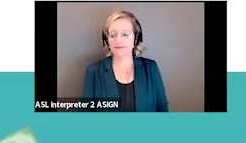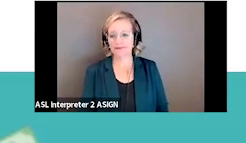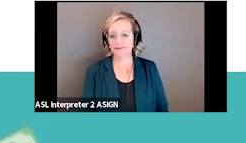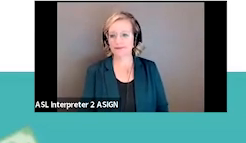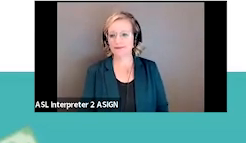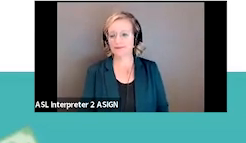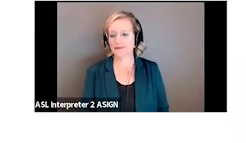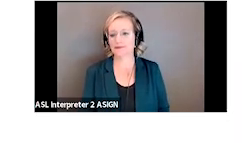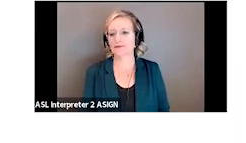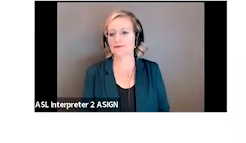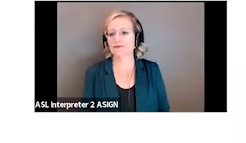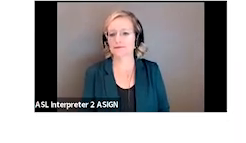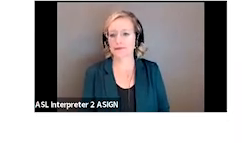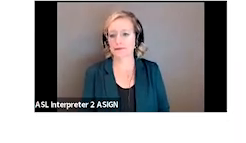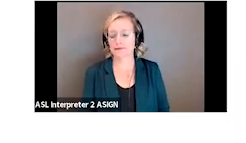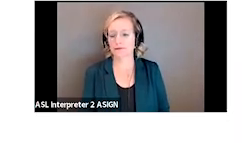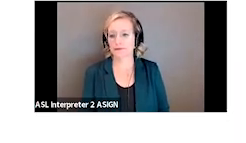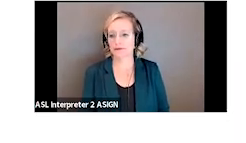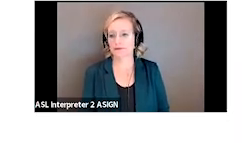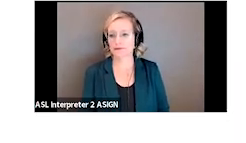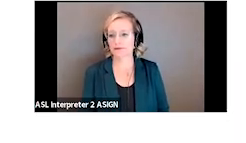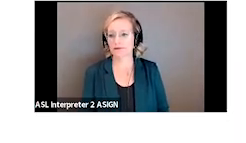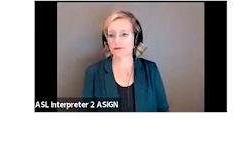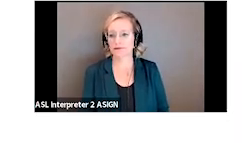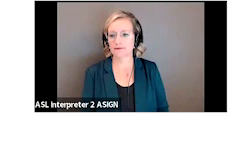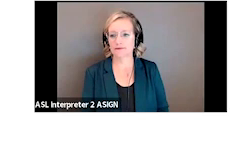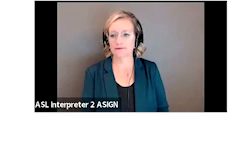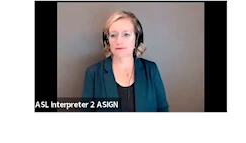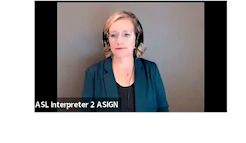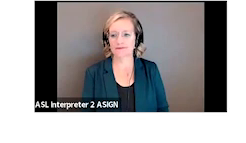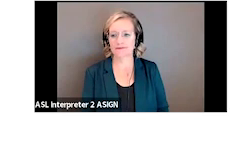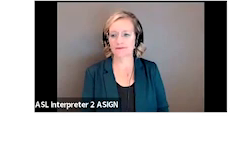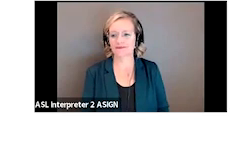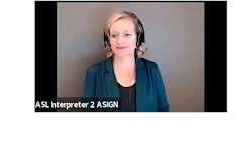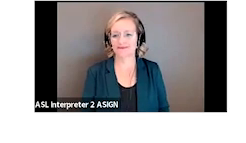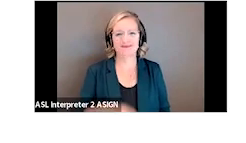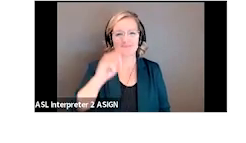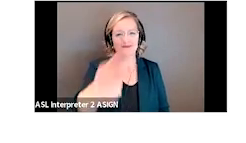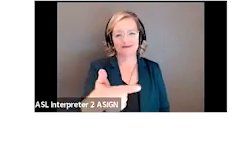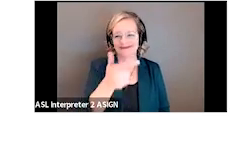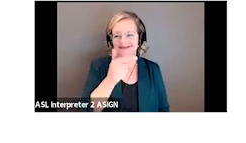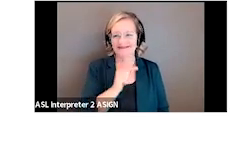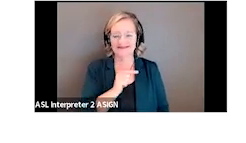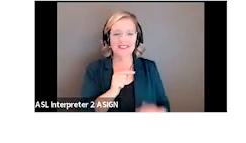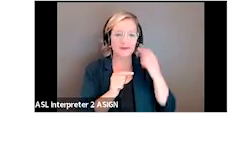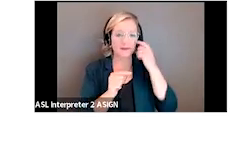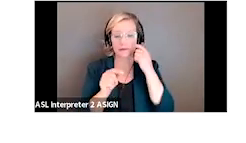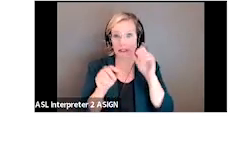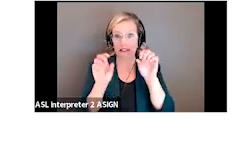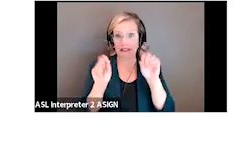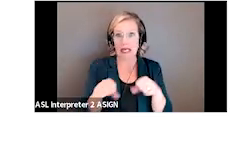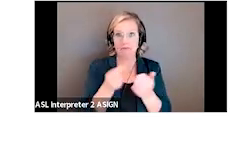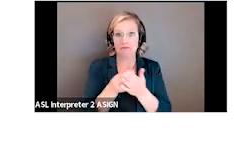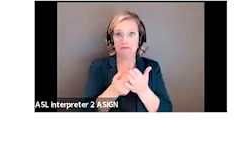Now, can you make money on Amazon? Yes. However, we need to understand our product